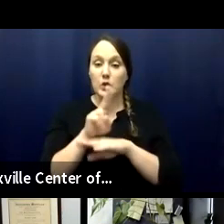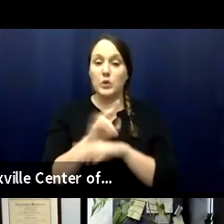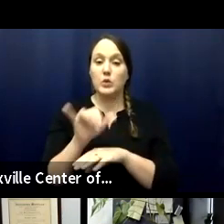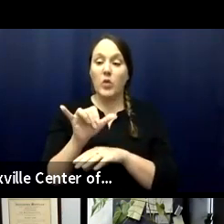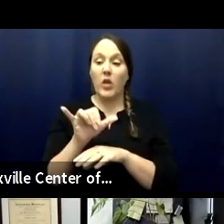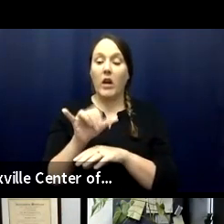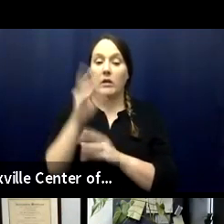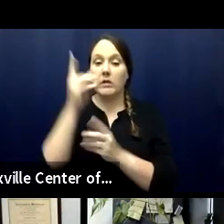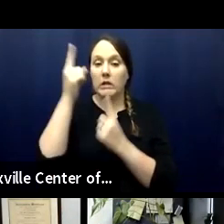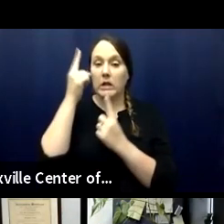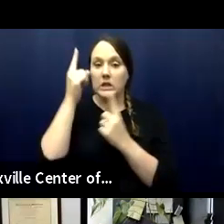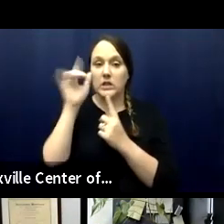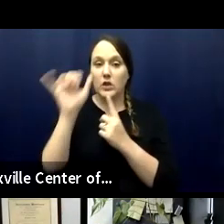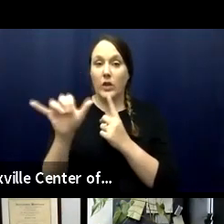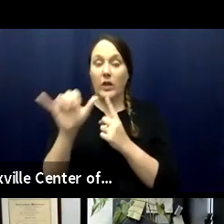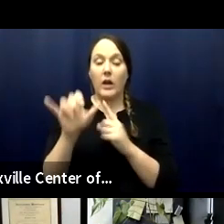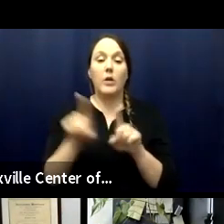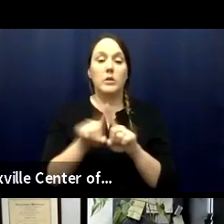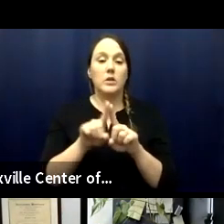a suggestion from the state is,